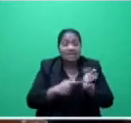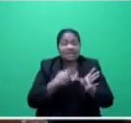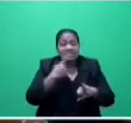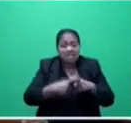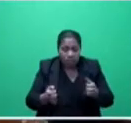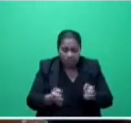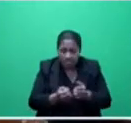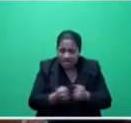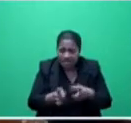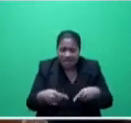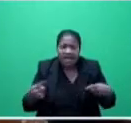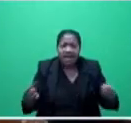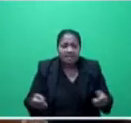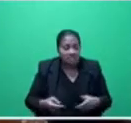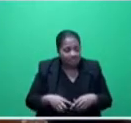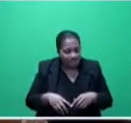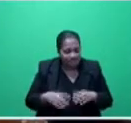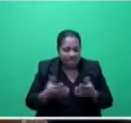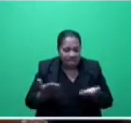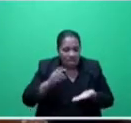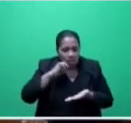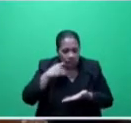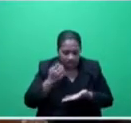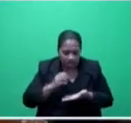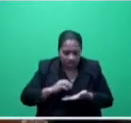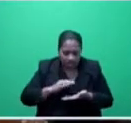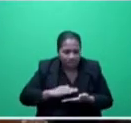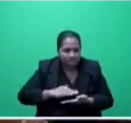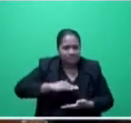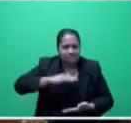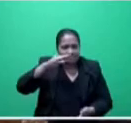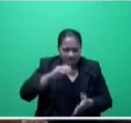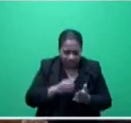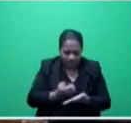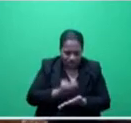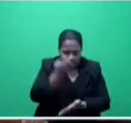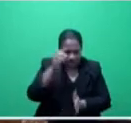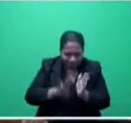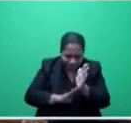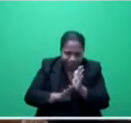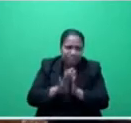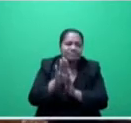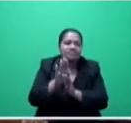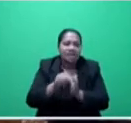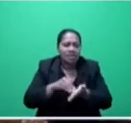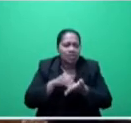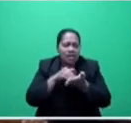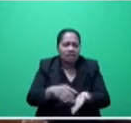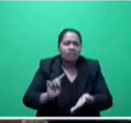definitely increase buying capacities to stimulate the economy and help in securing